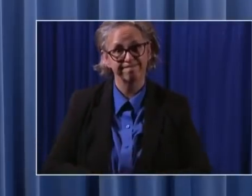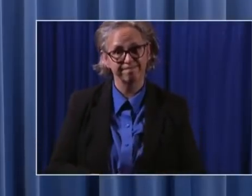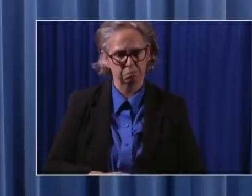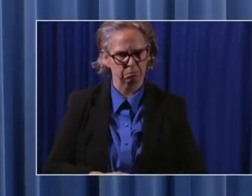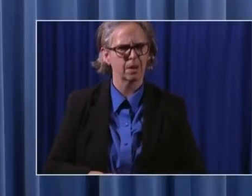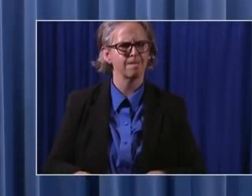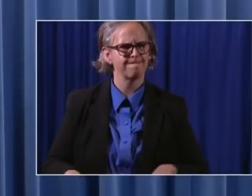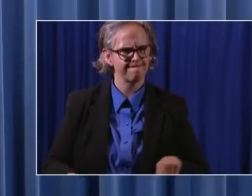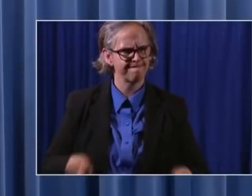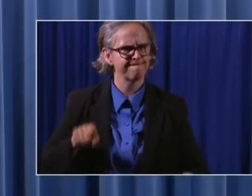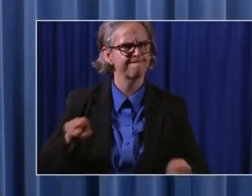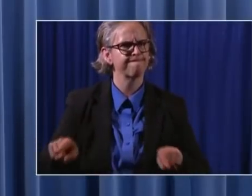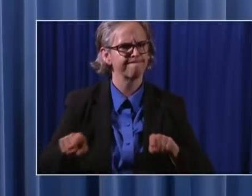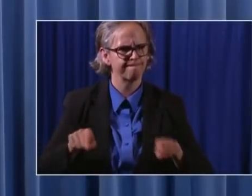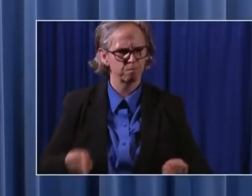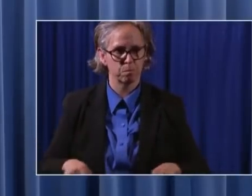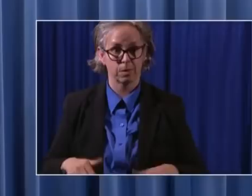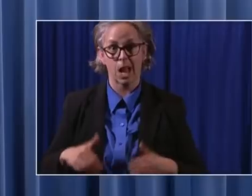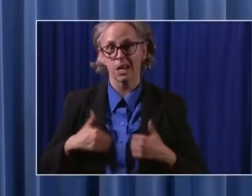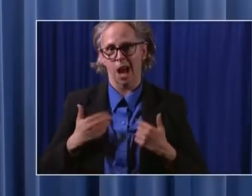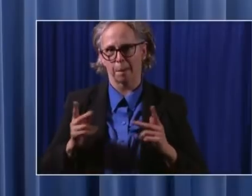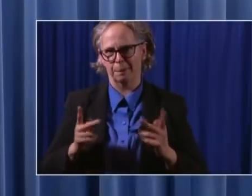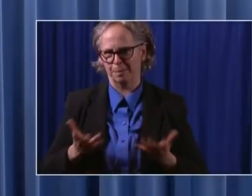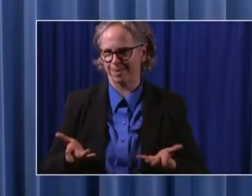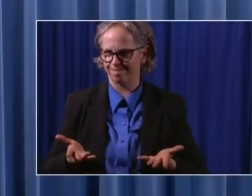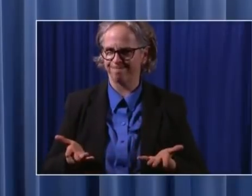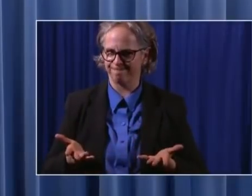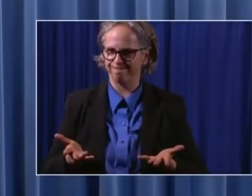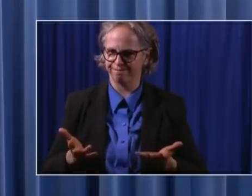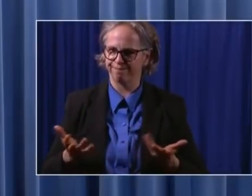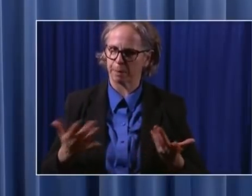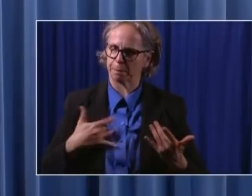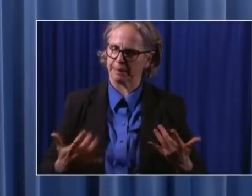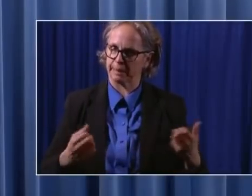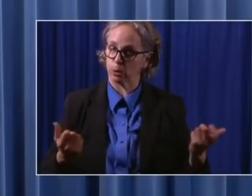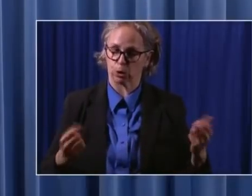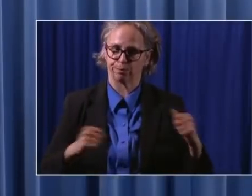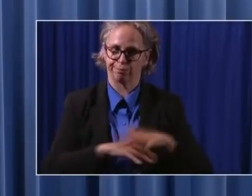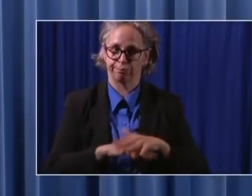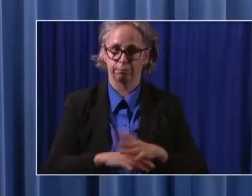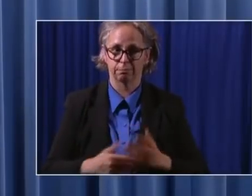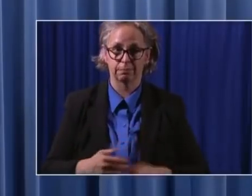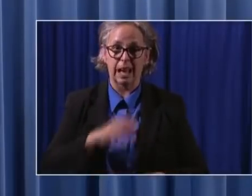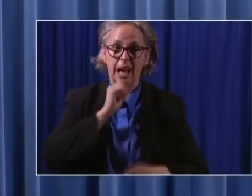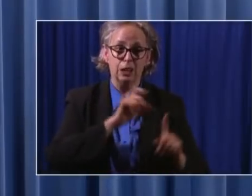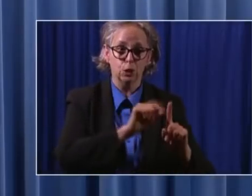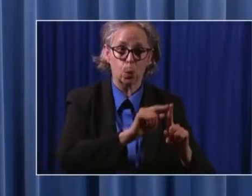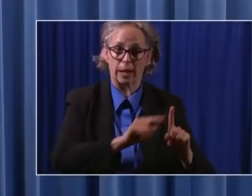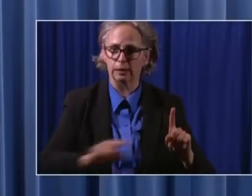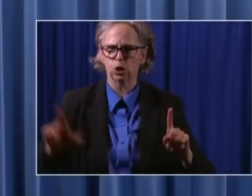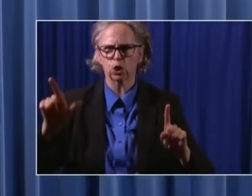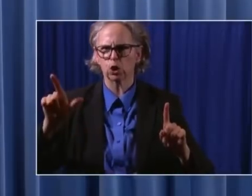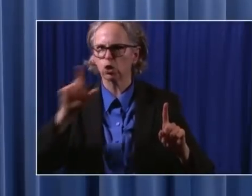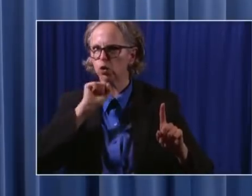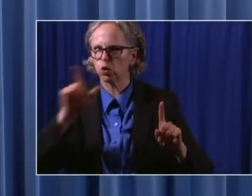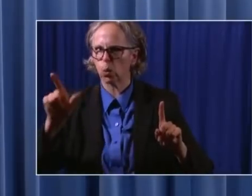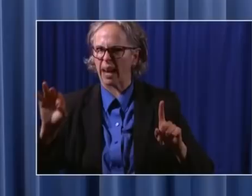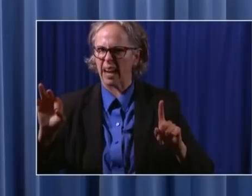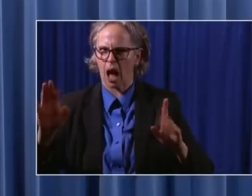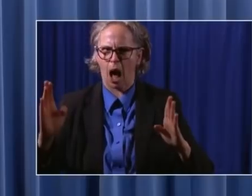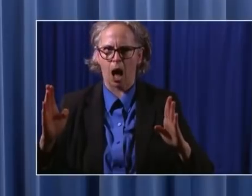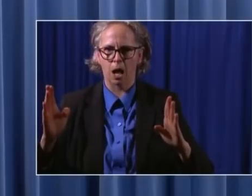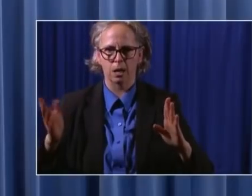mention, of course, about young people, and the data's clear. 20 to 29-year-olds, the numbers have gone up,